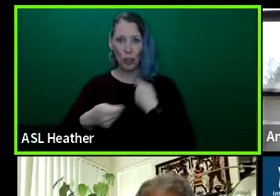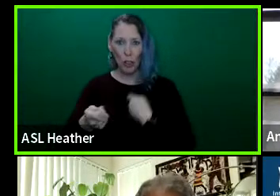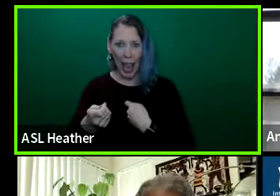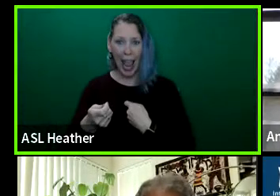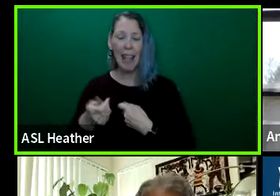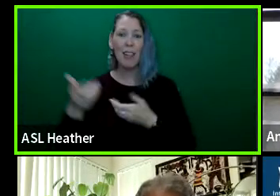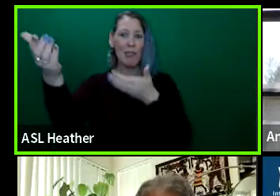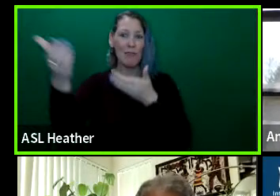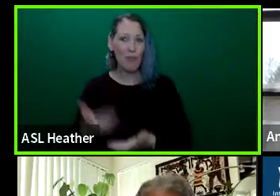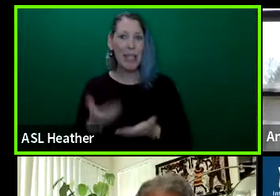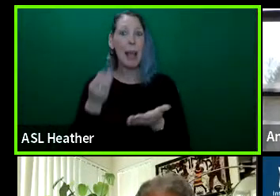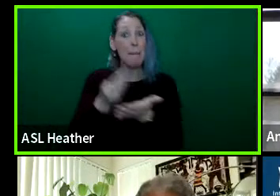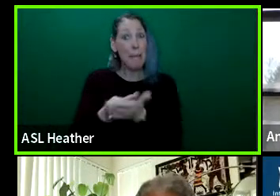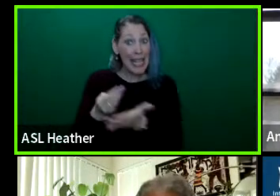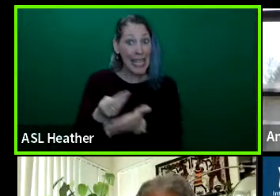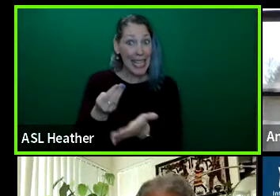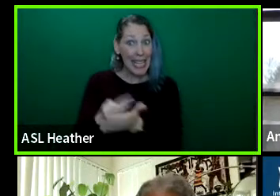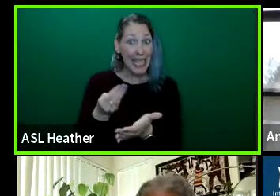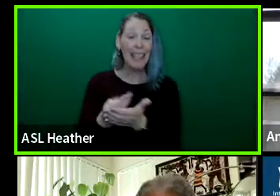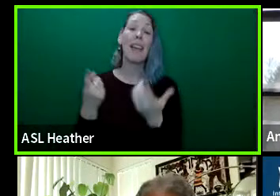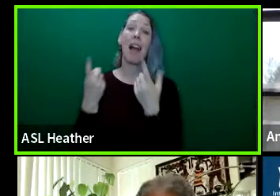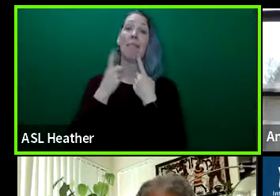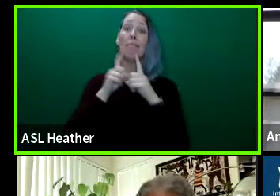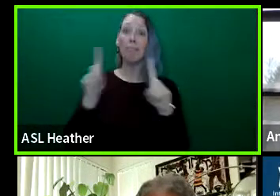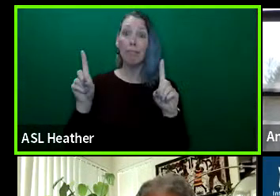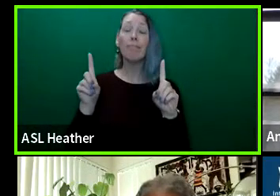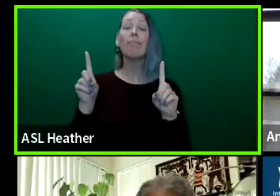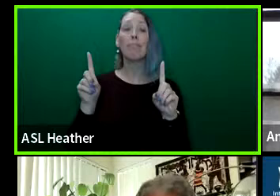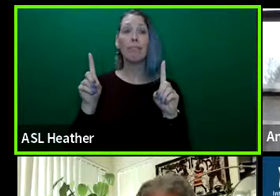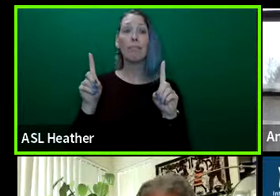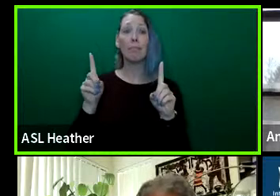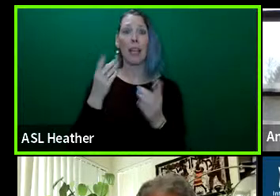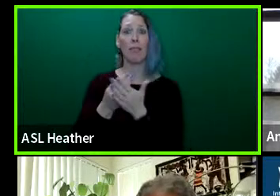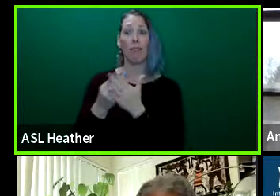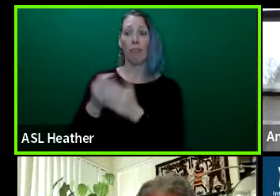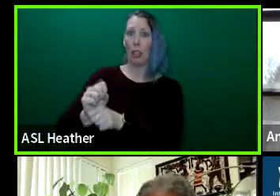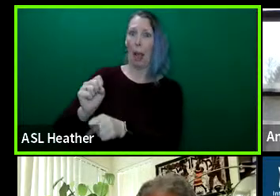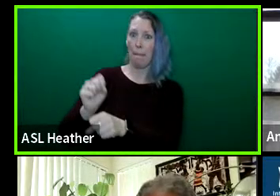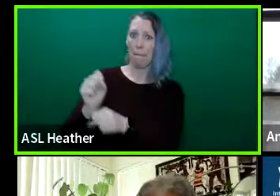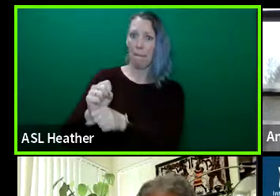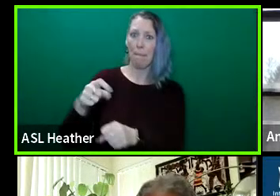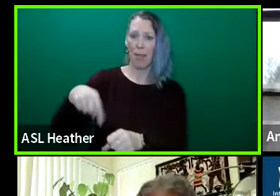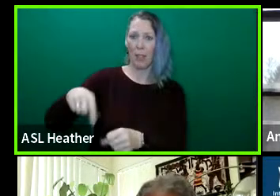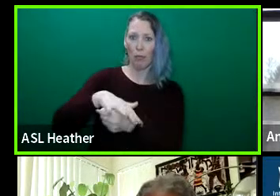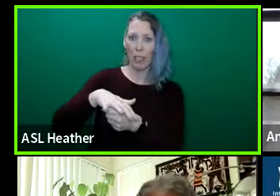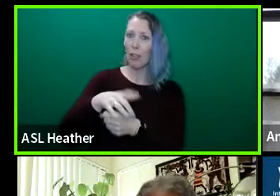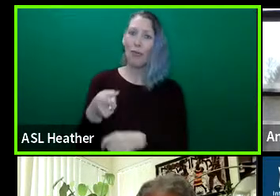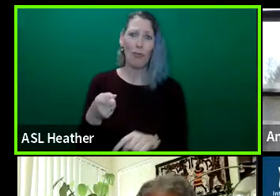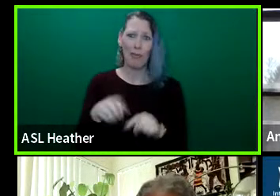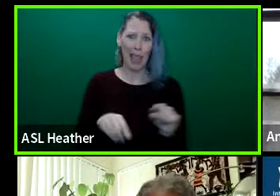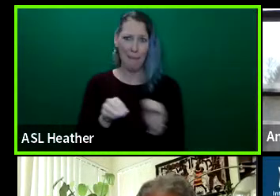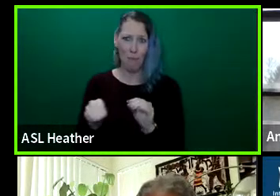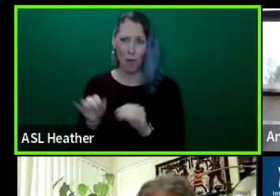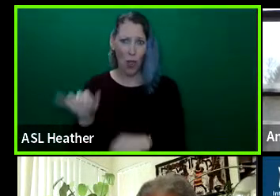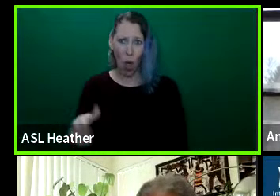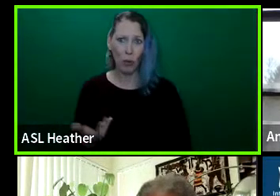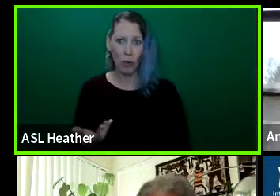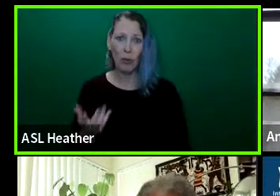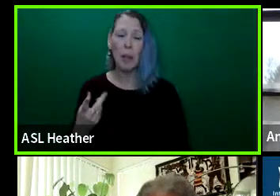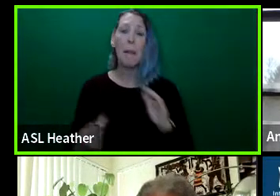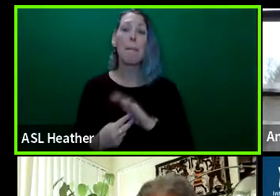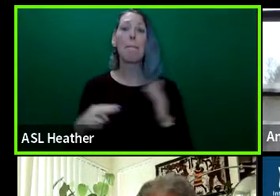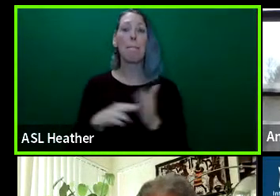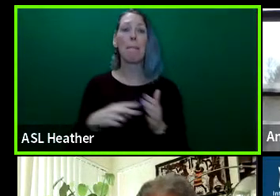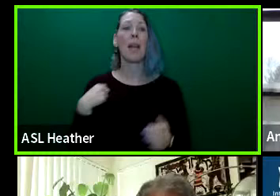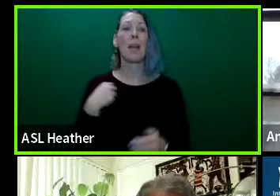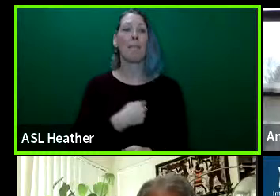bringing money, effectively trade sector jobs into the region. And those are, you can't move those. So we ought to be